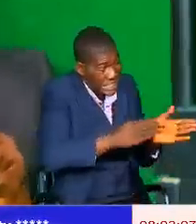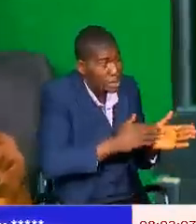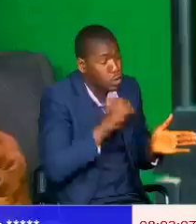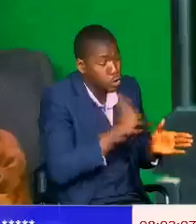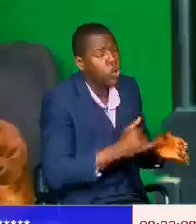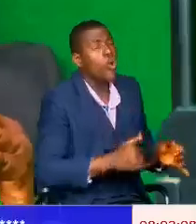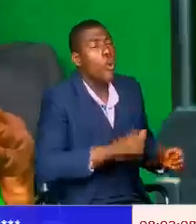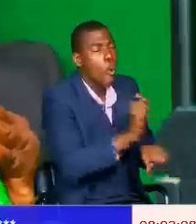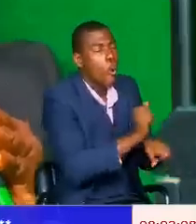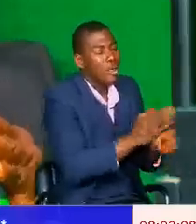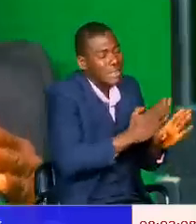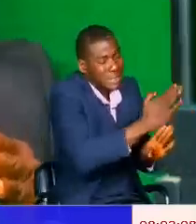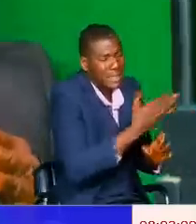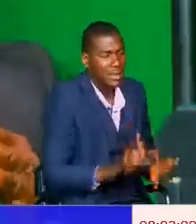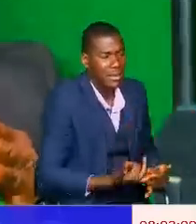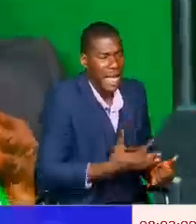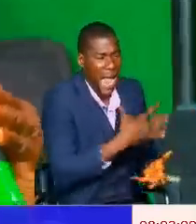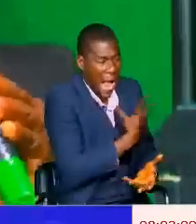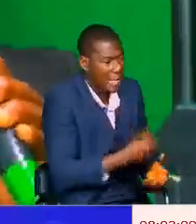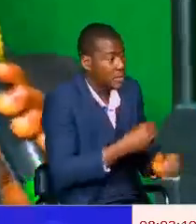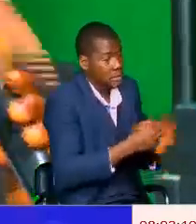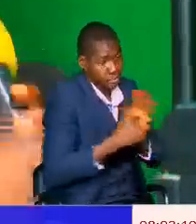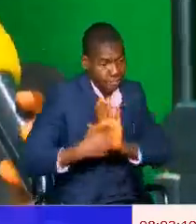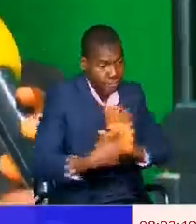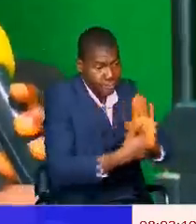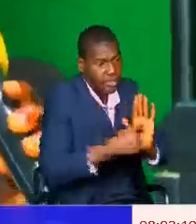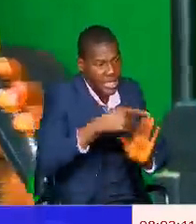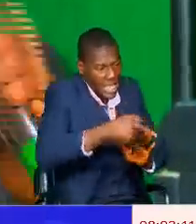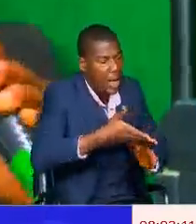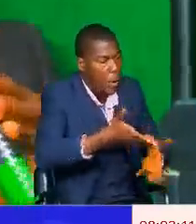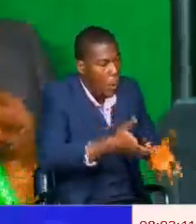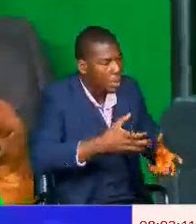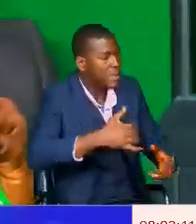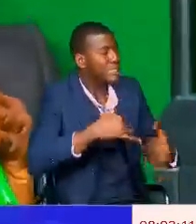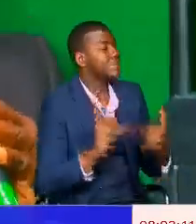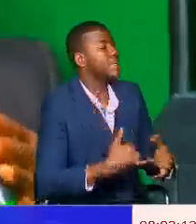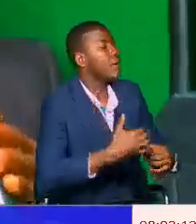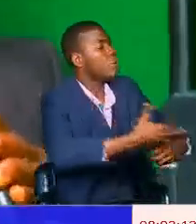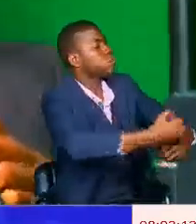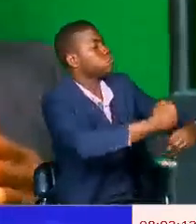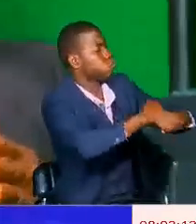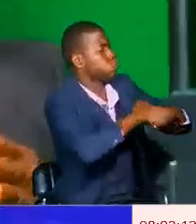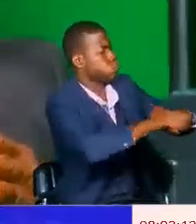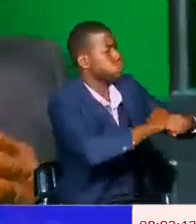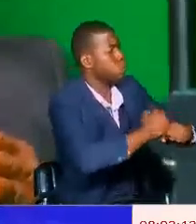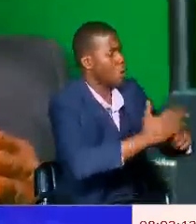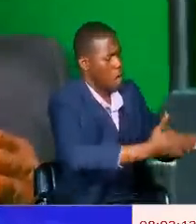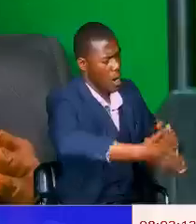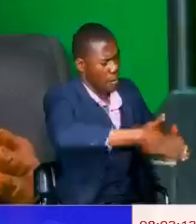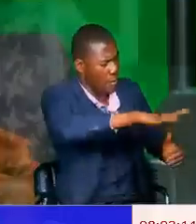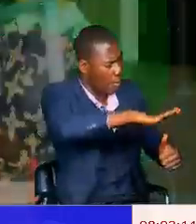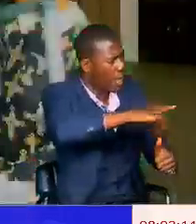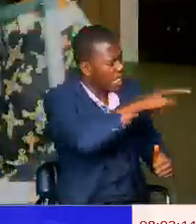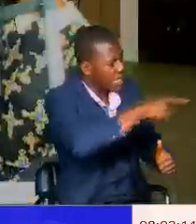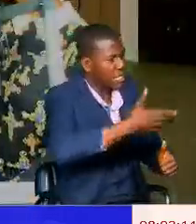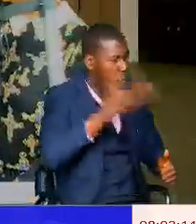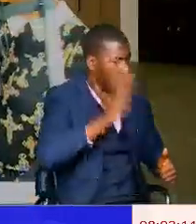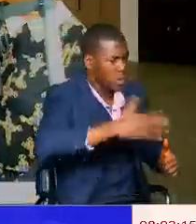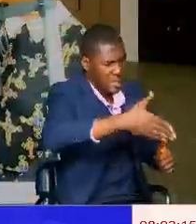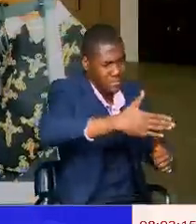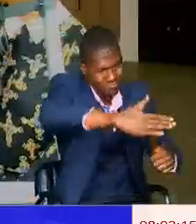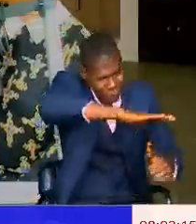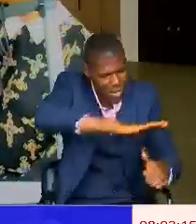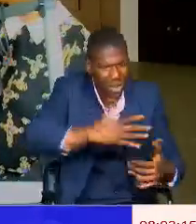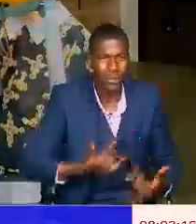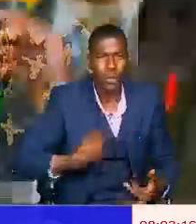them properly, and the thing don't come out. So they go they cover the polytechnic go they cover them. Where because we don't